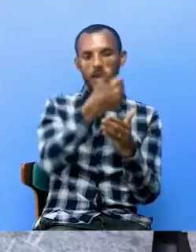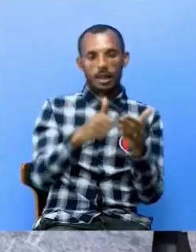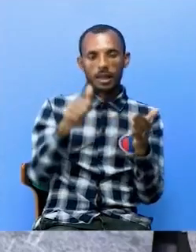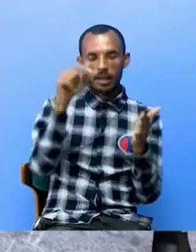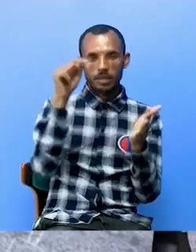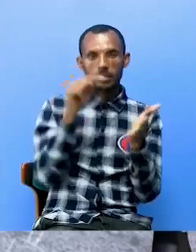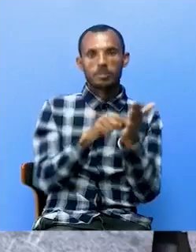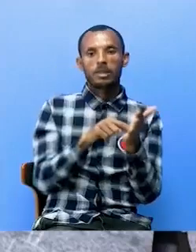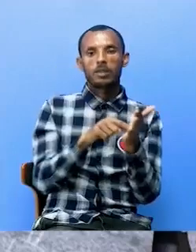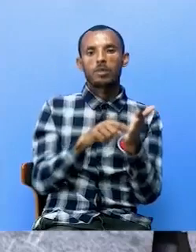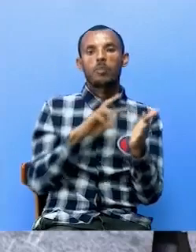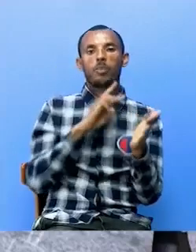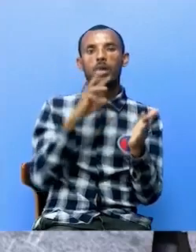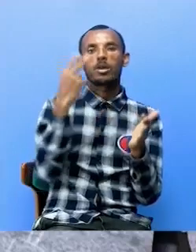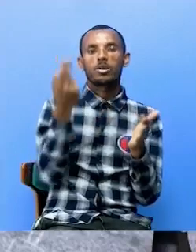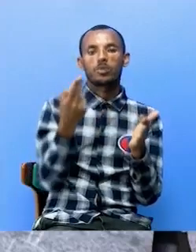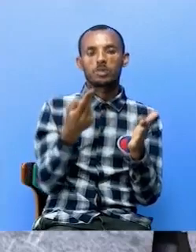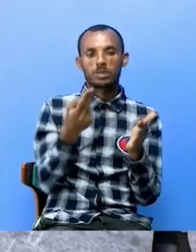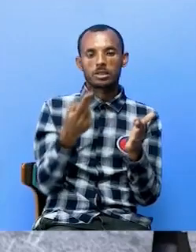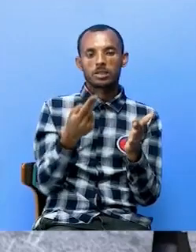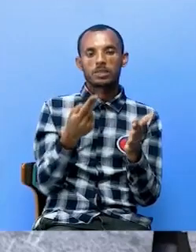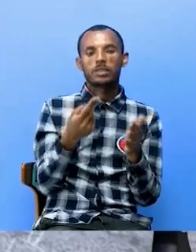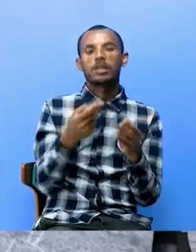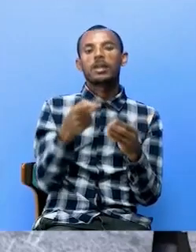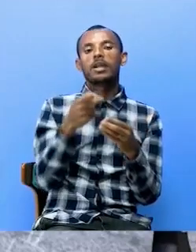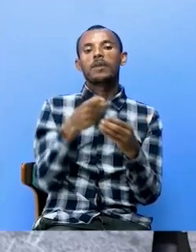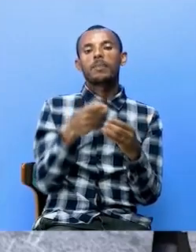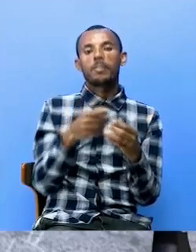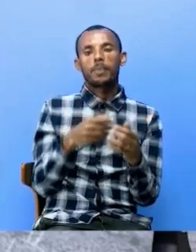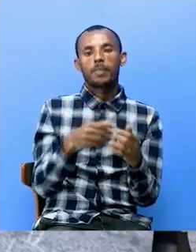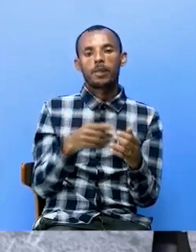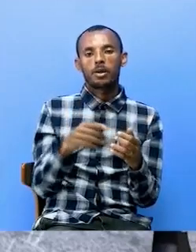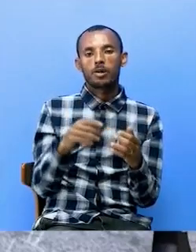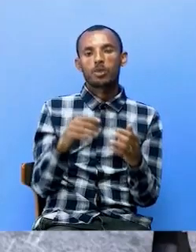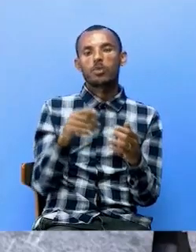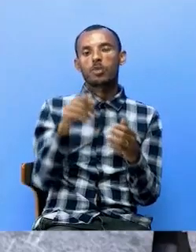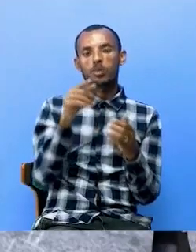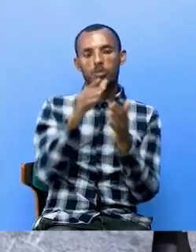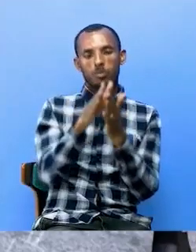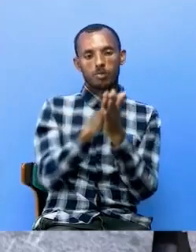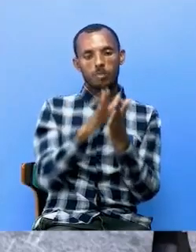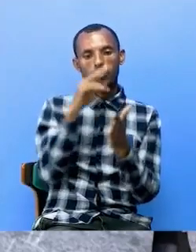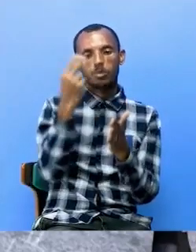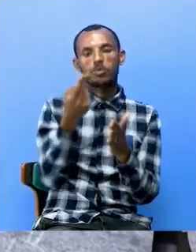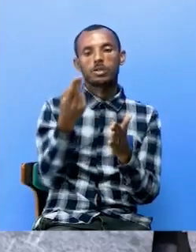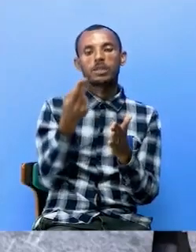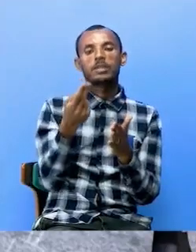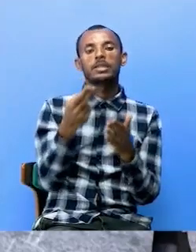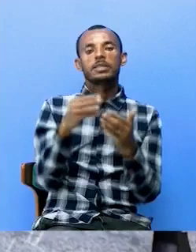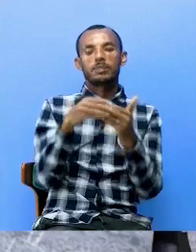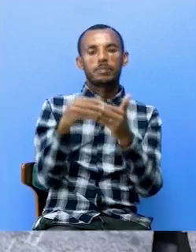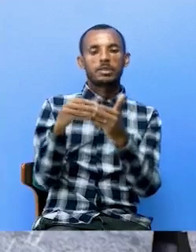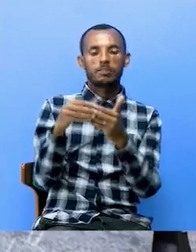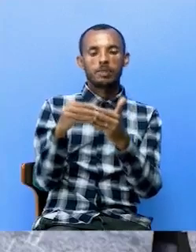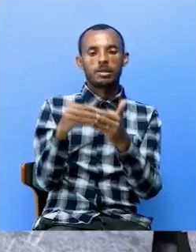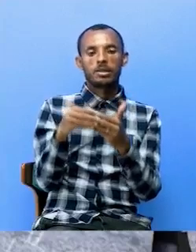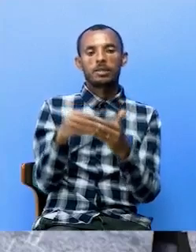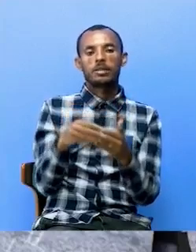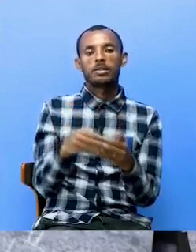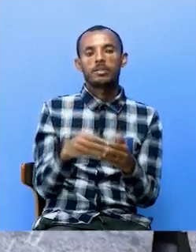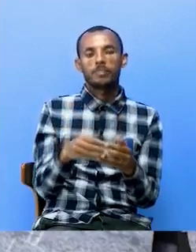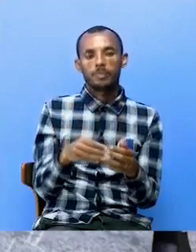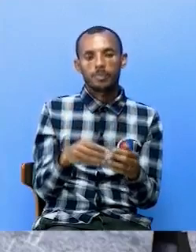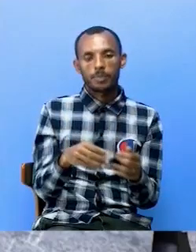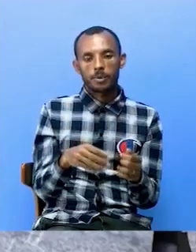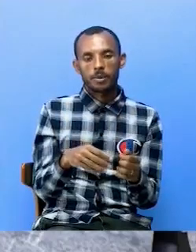decimal, we use rounding off, okay? So you need to use the principles in rounding off.